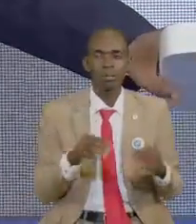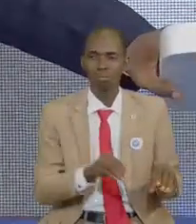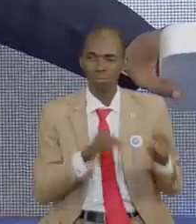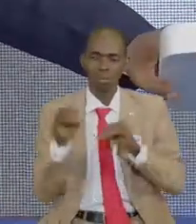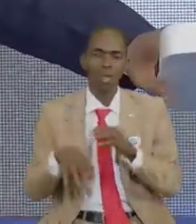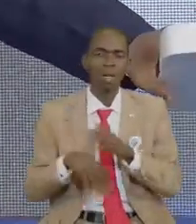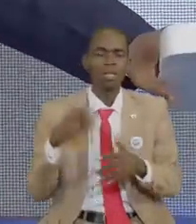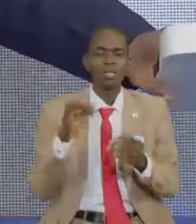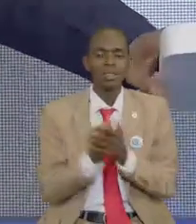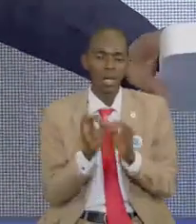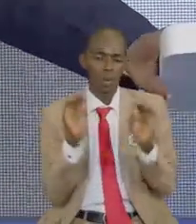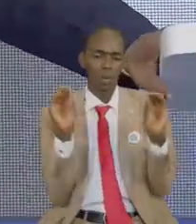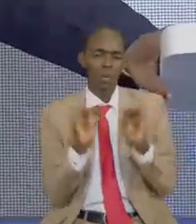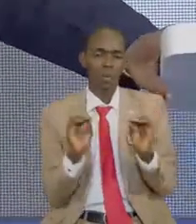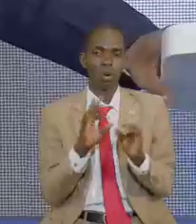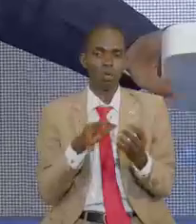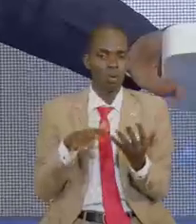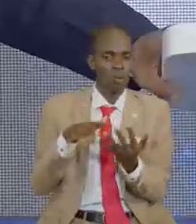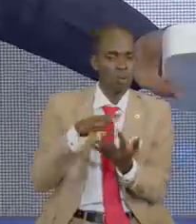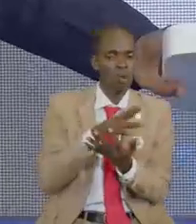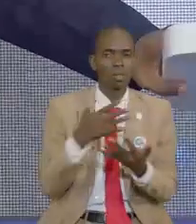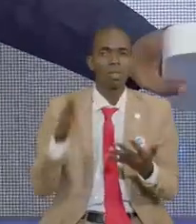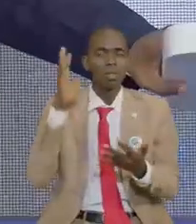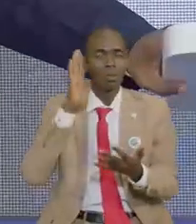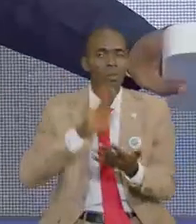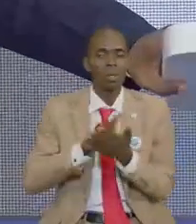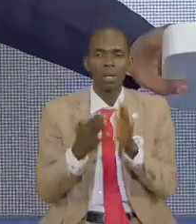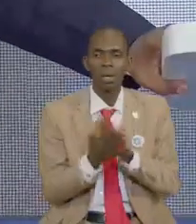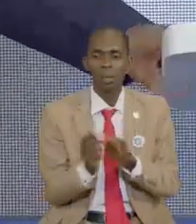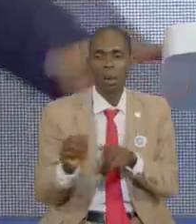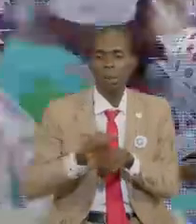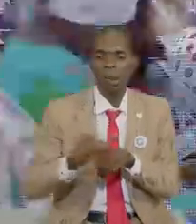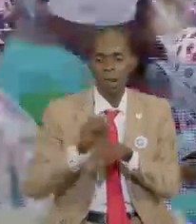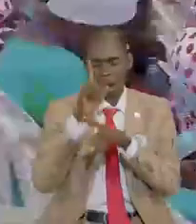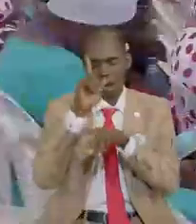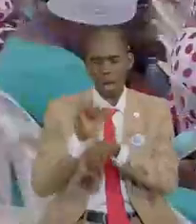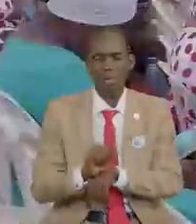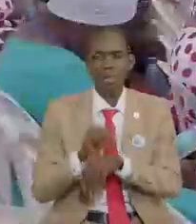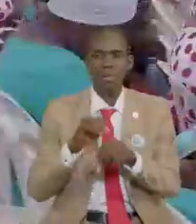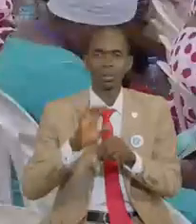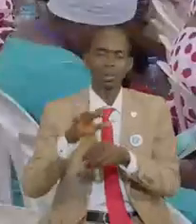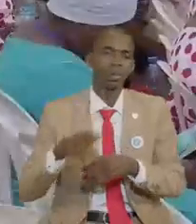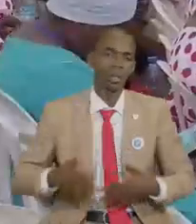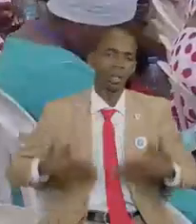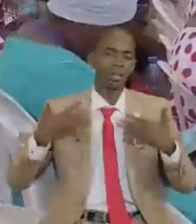those things will become a practice, a habit in your life.